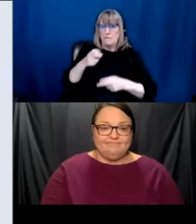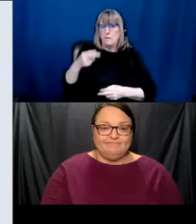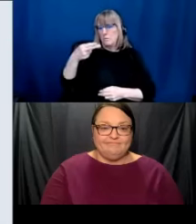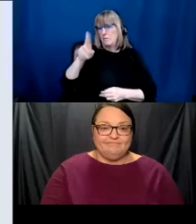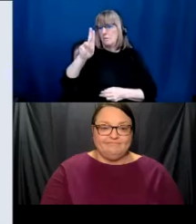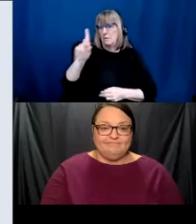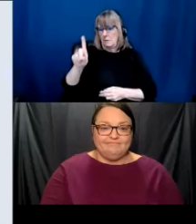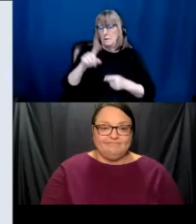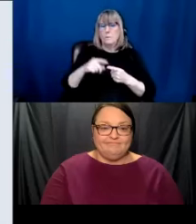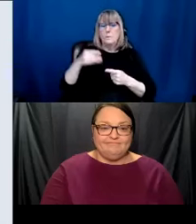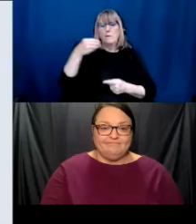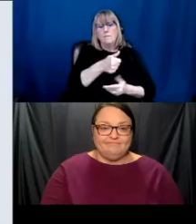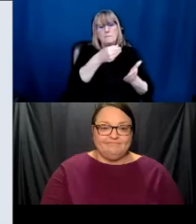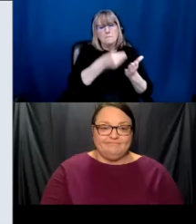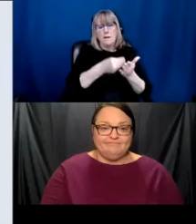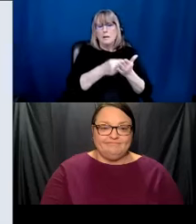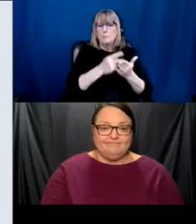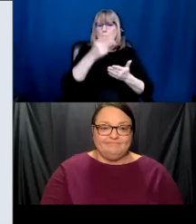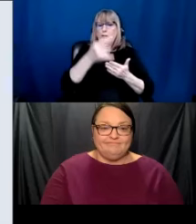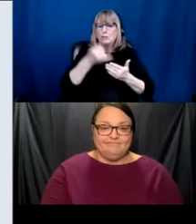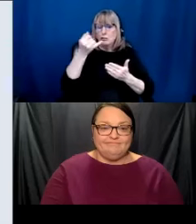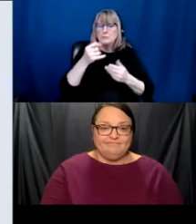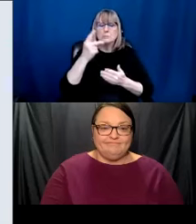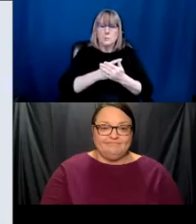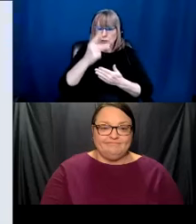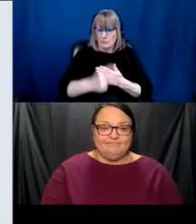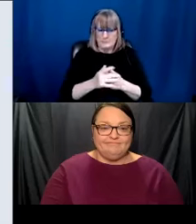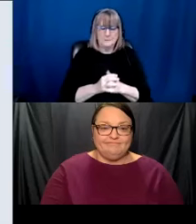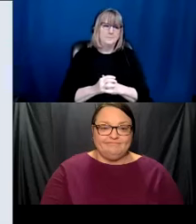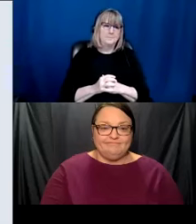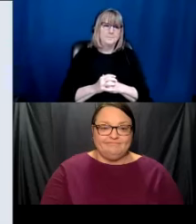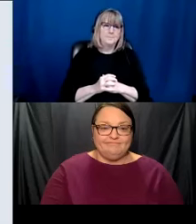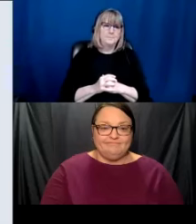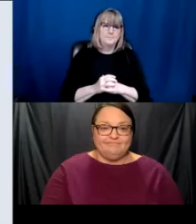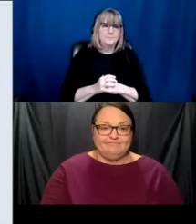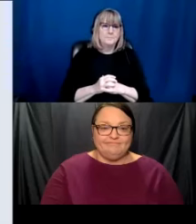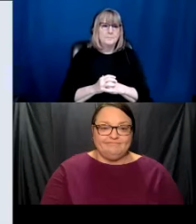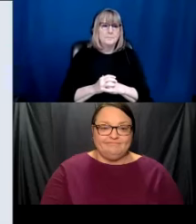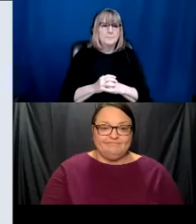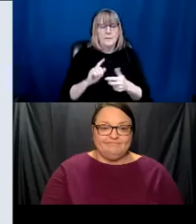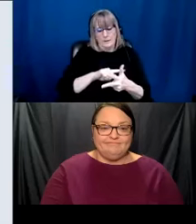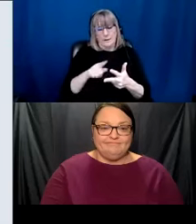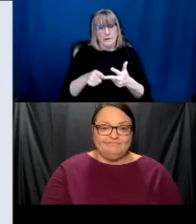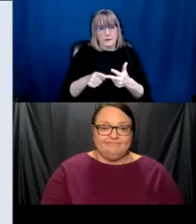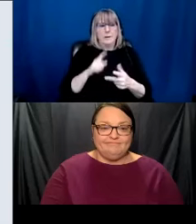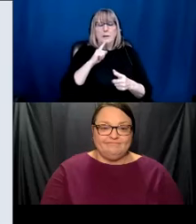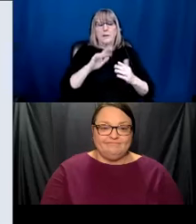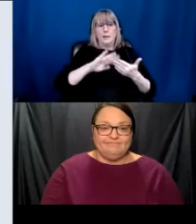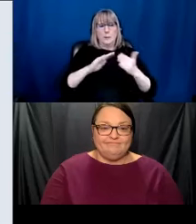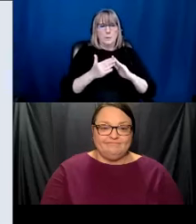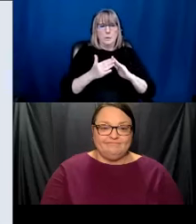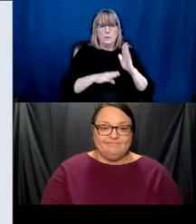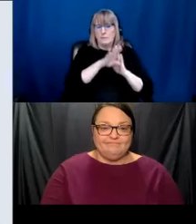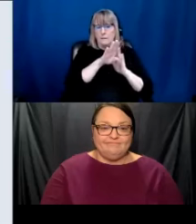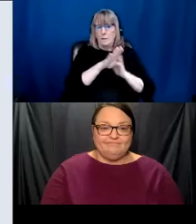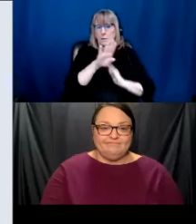recibe la ciudad Community development. vienen de esos 3 proyectos. These are community development block